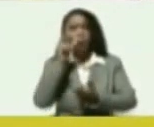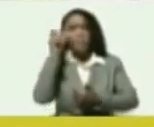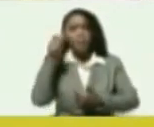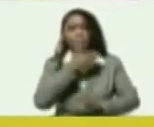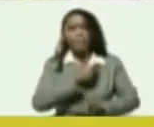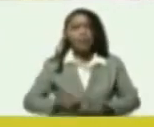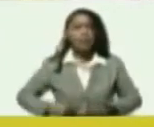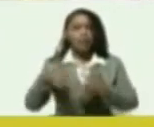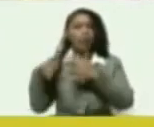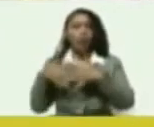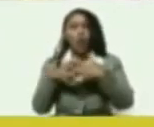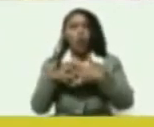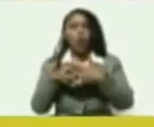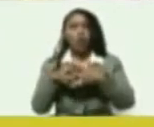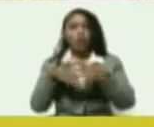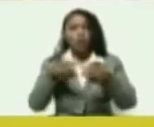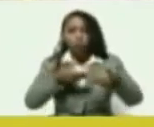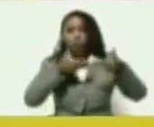worse.